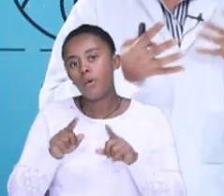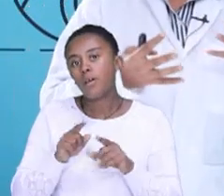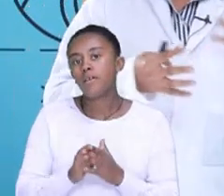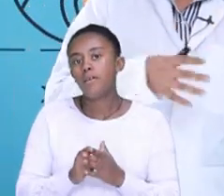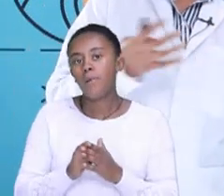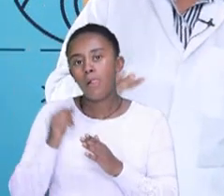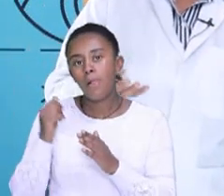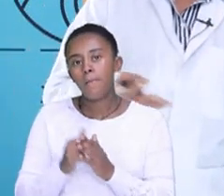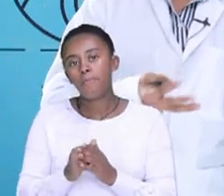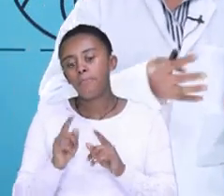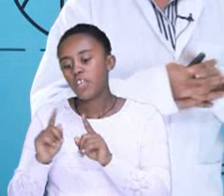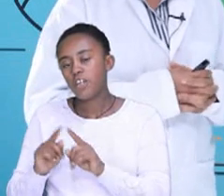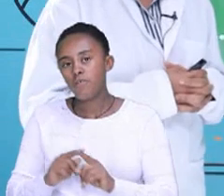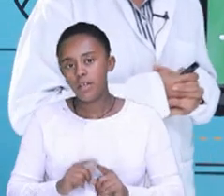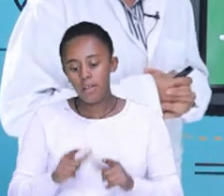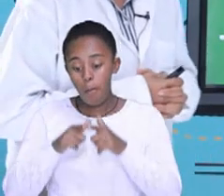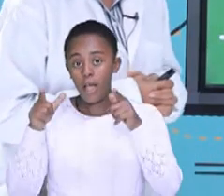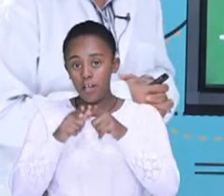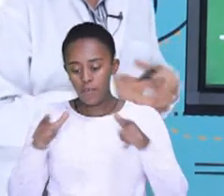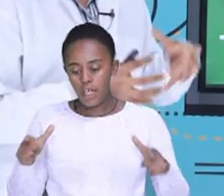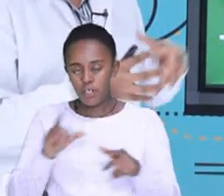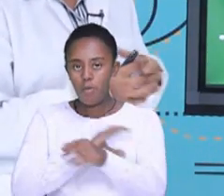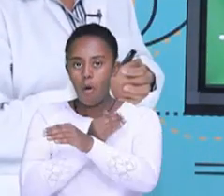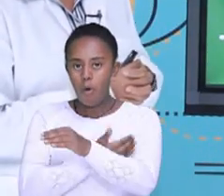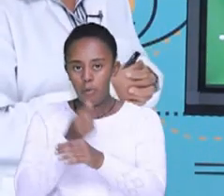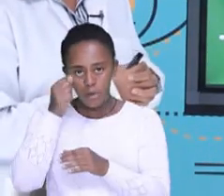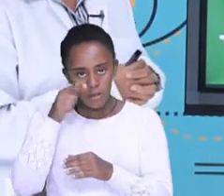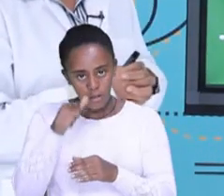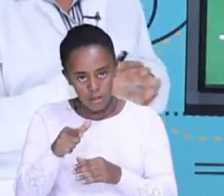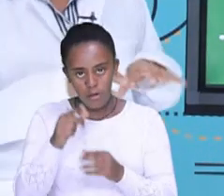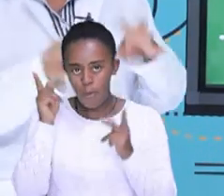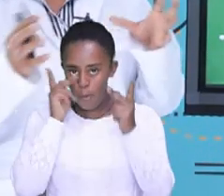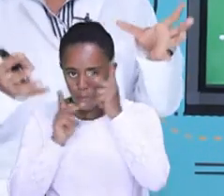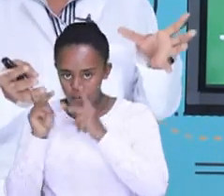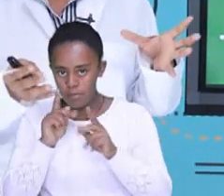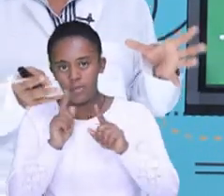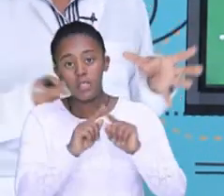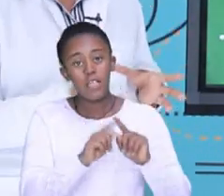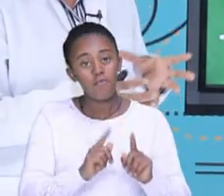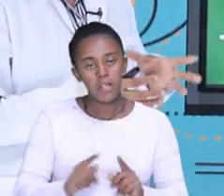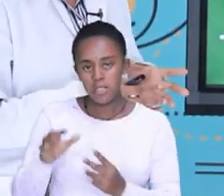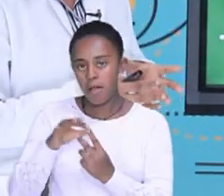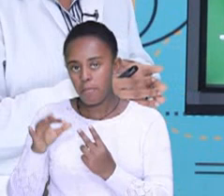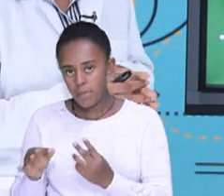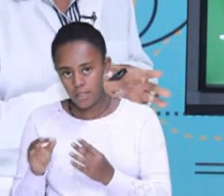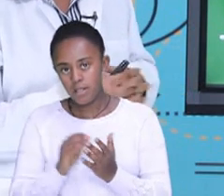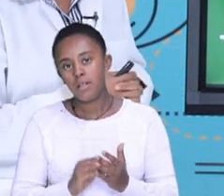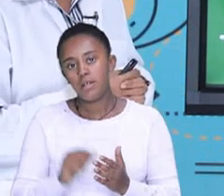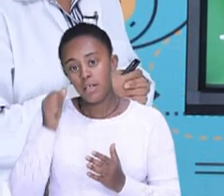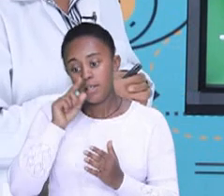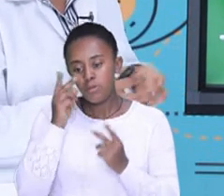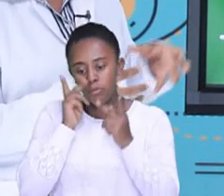formed lenses with different magnification power, he observed different samples, and in